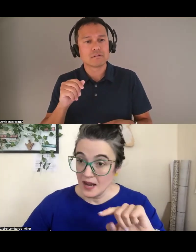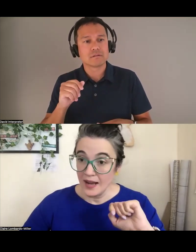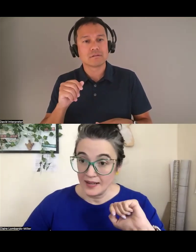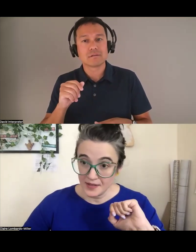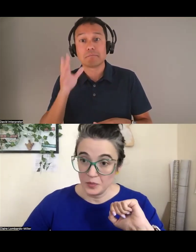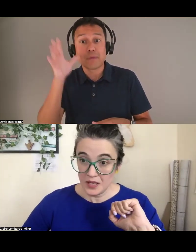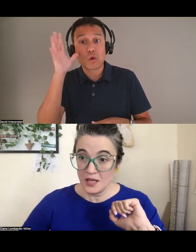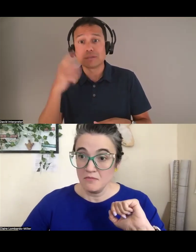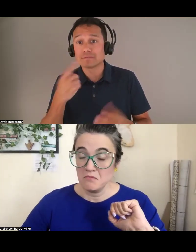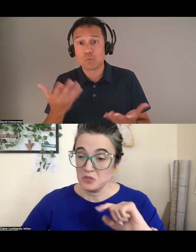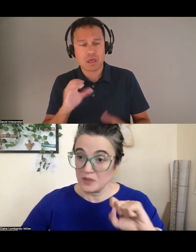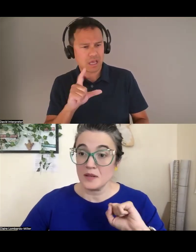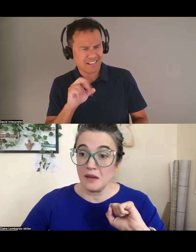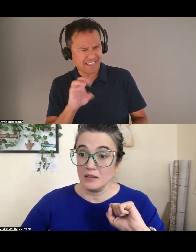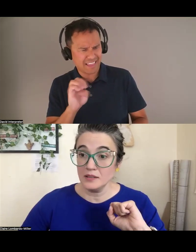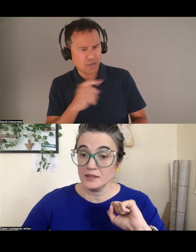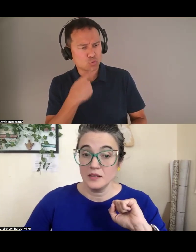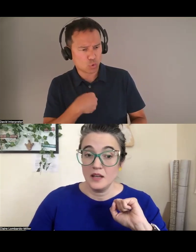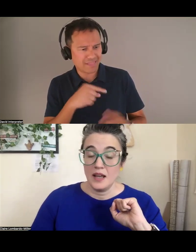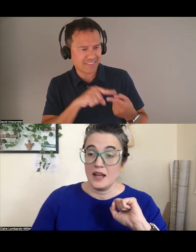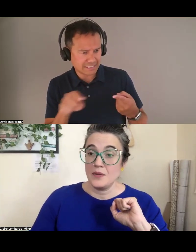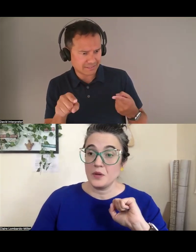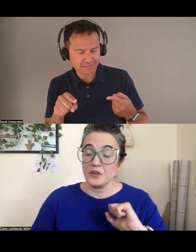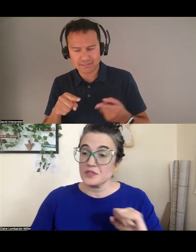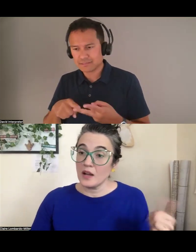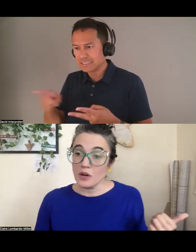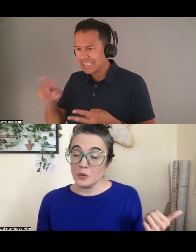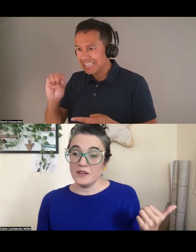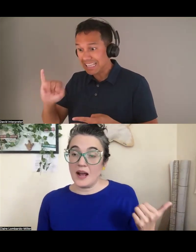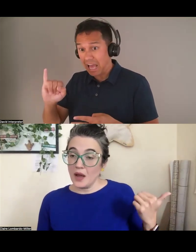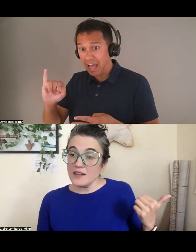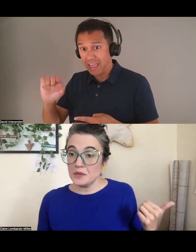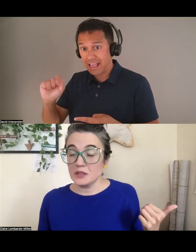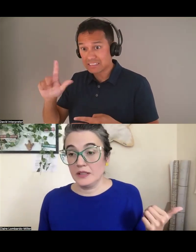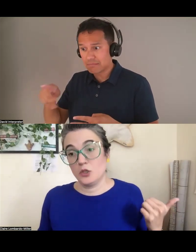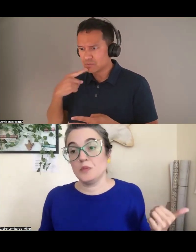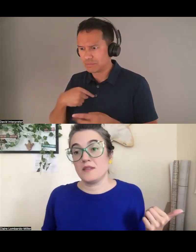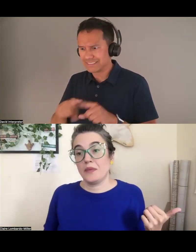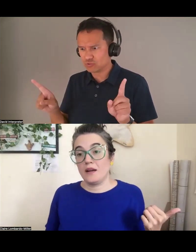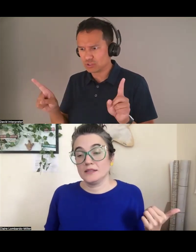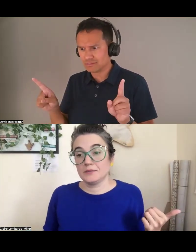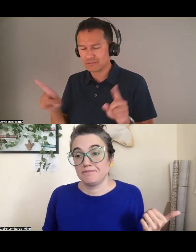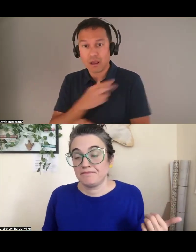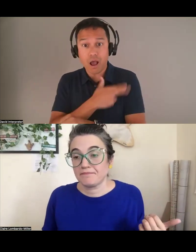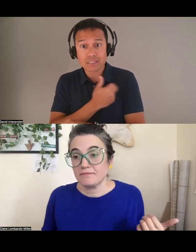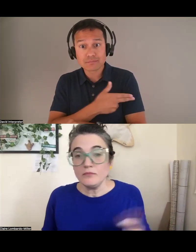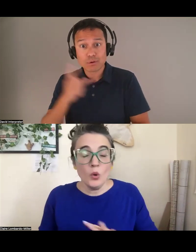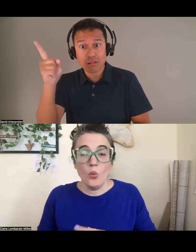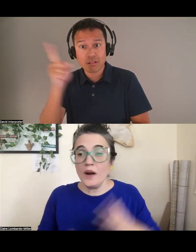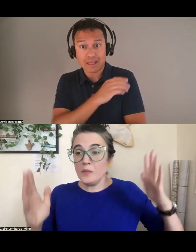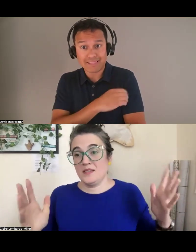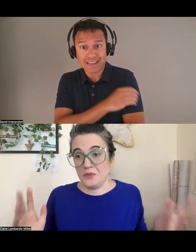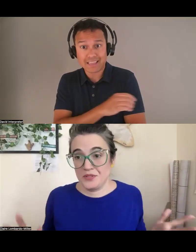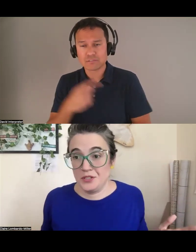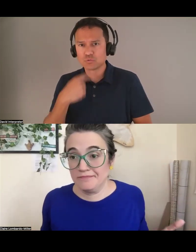my EISLP told me something else, and the person I work with at the hospital clinic told me something else.